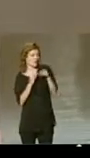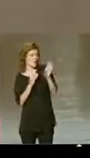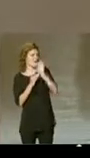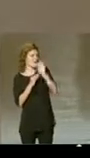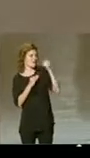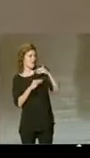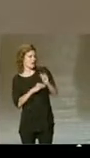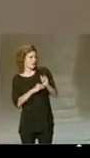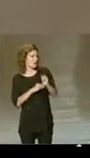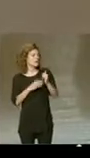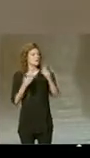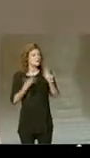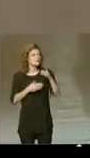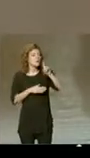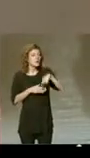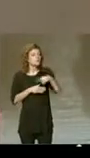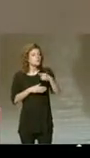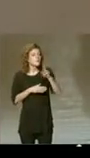new methodologies.